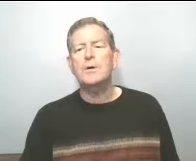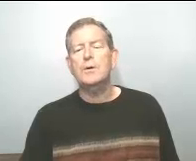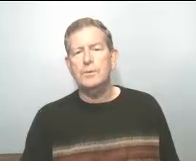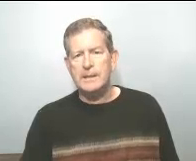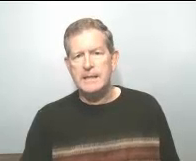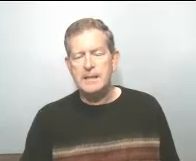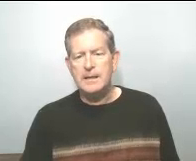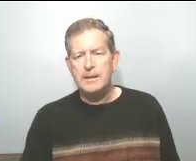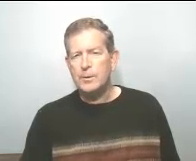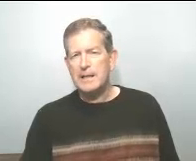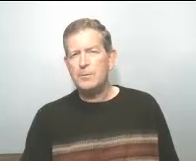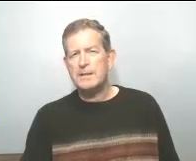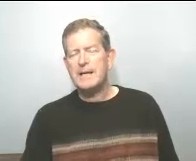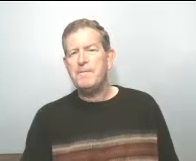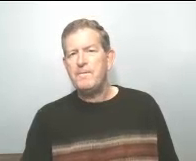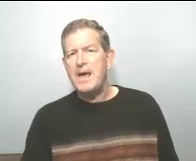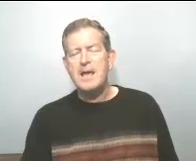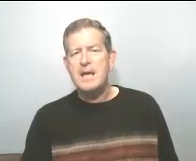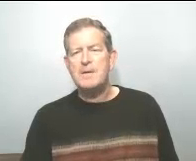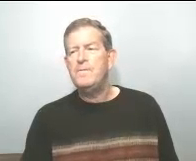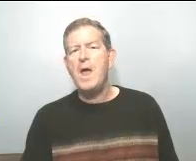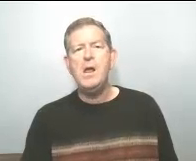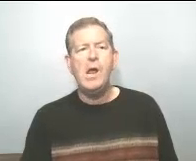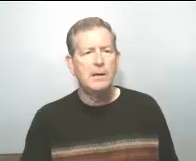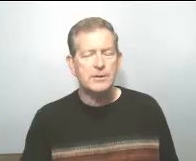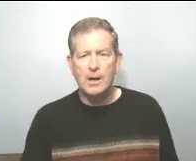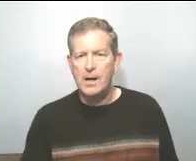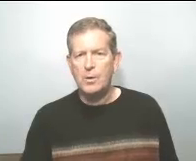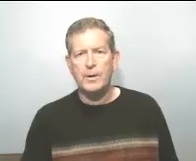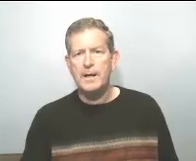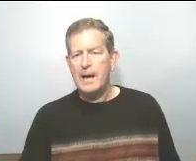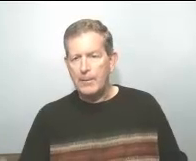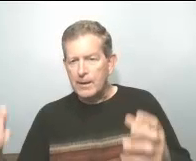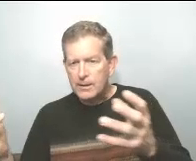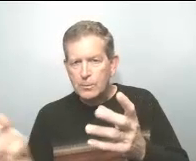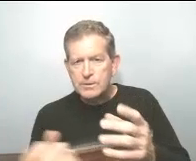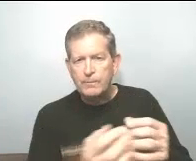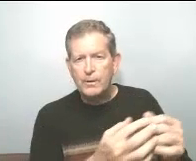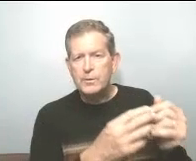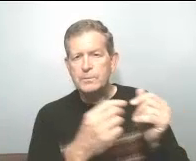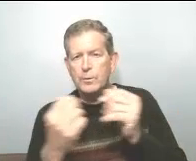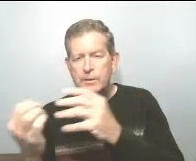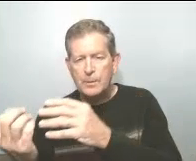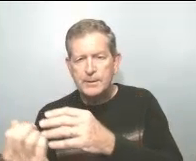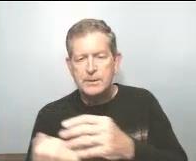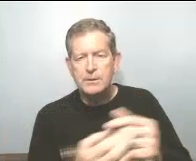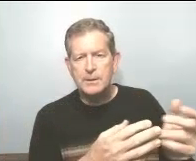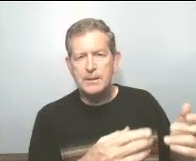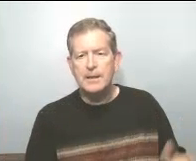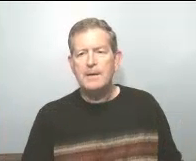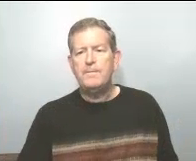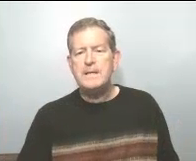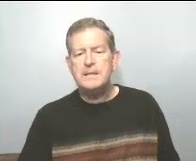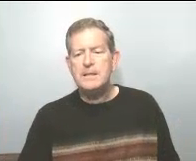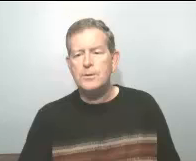Fait-il le lit? Notice I didn't want to say fait-il. Fait-il is awkward. I want to cause the words to flow smoothly, so I put the te in